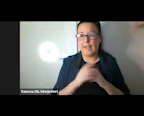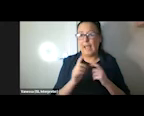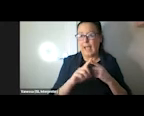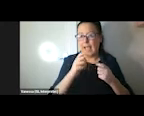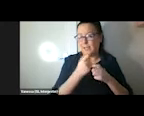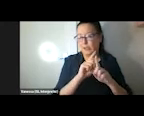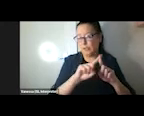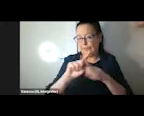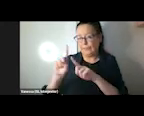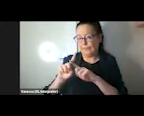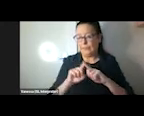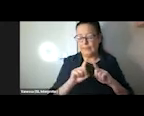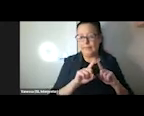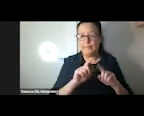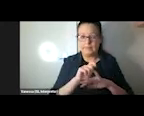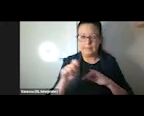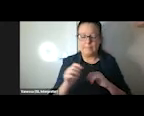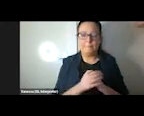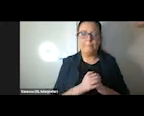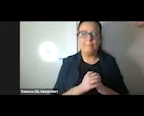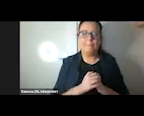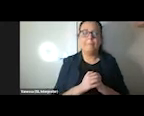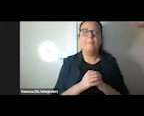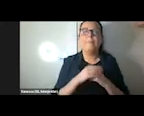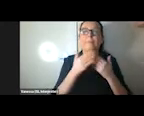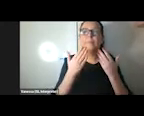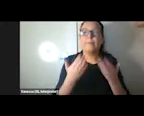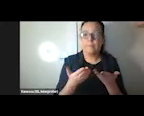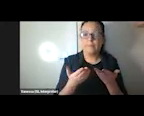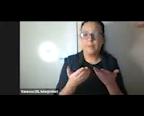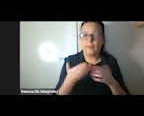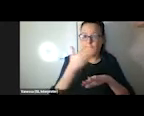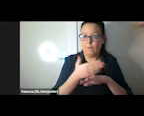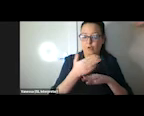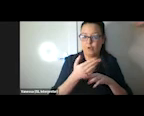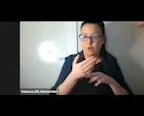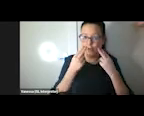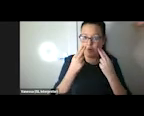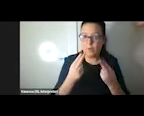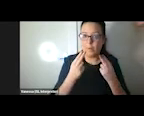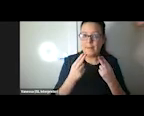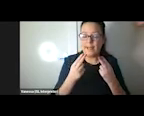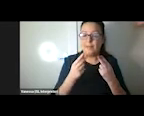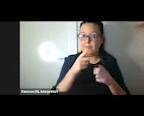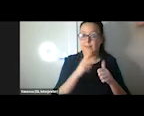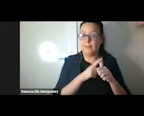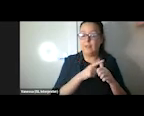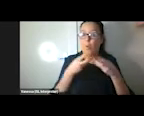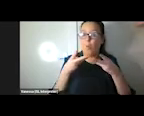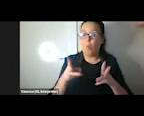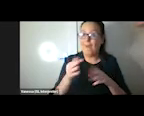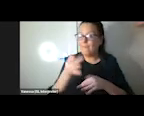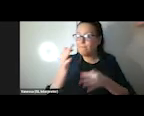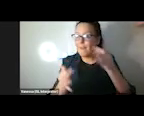Basic functional requirements which aren't covered in the technical guidance document include wayfinding, which Caitríona has spoken a little about,